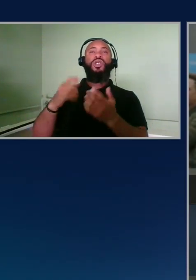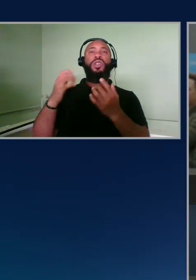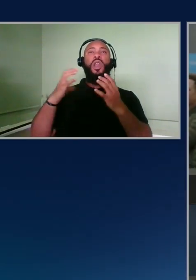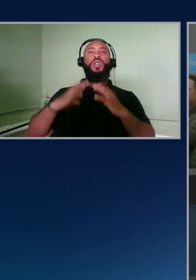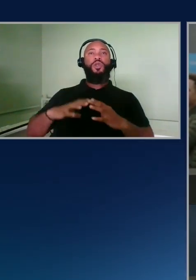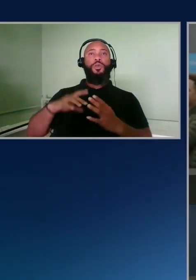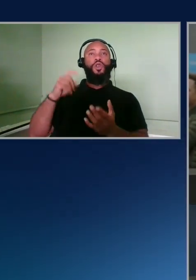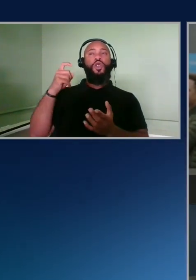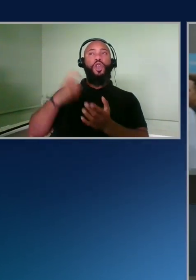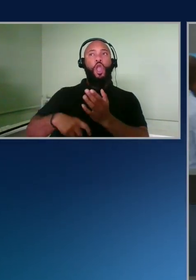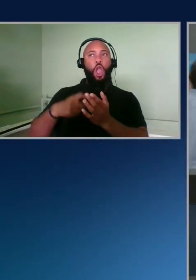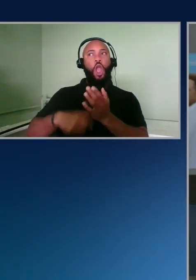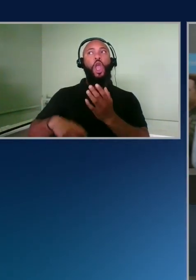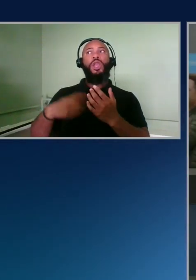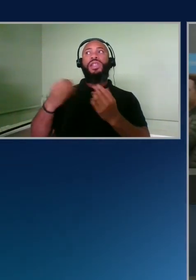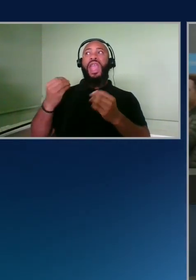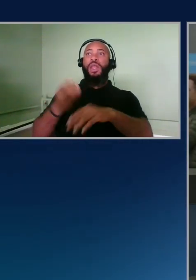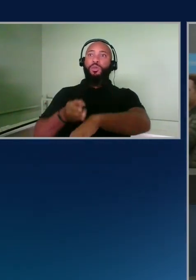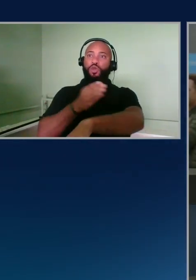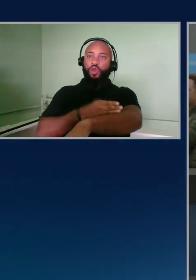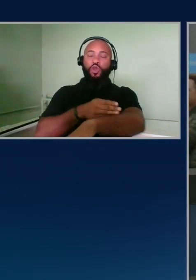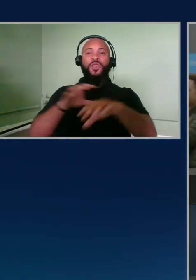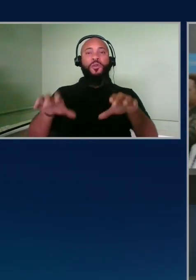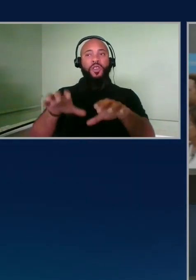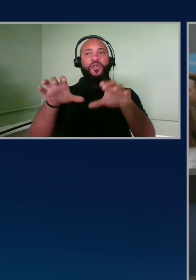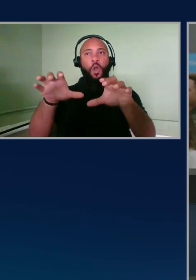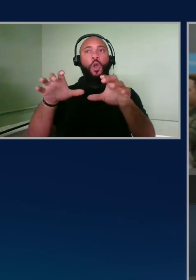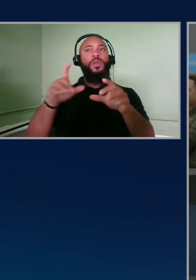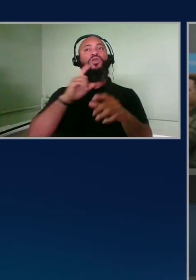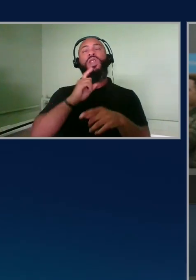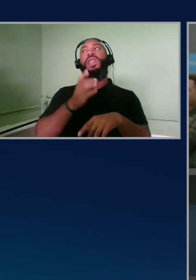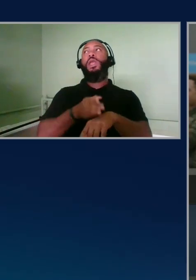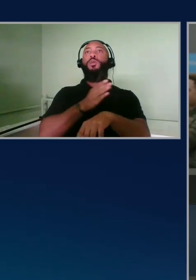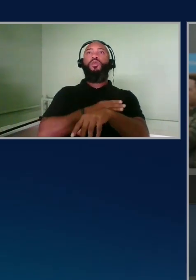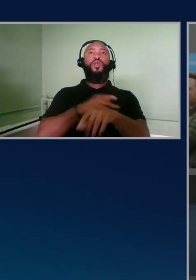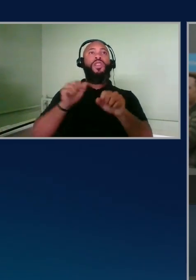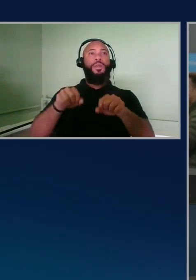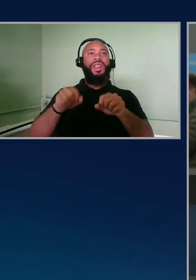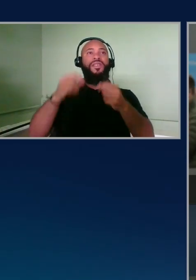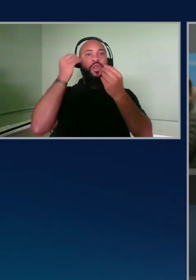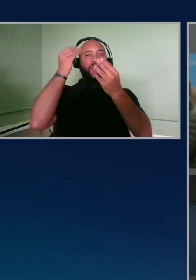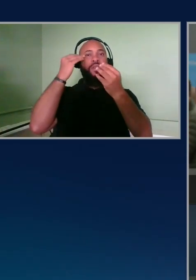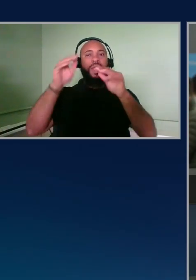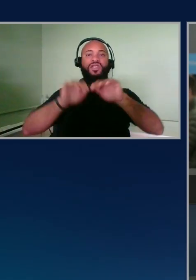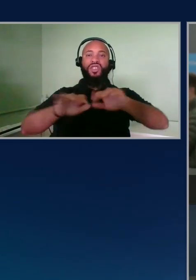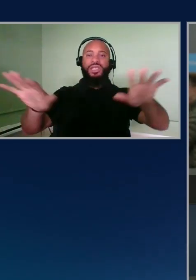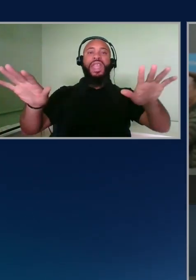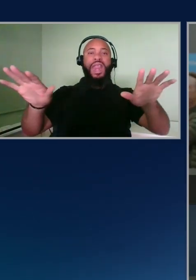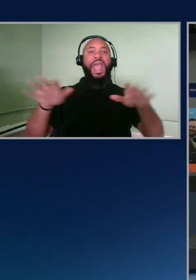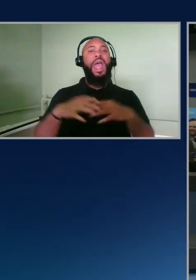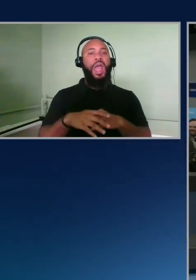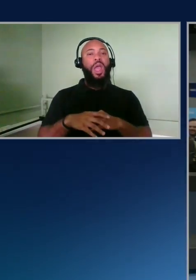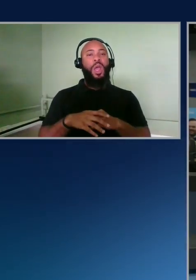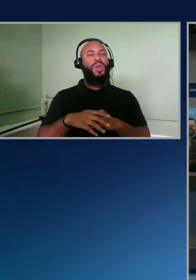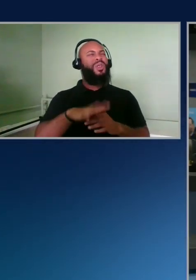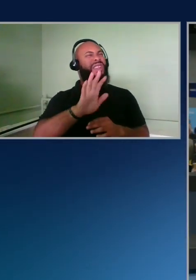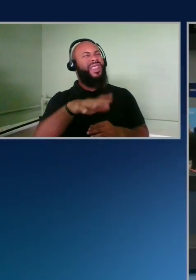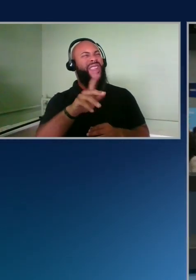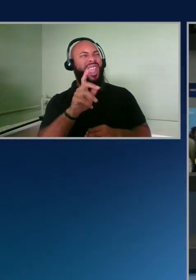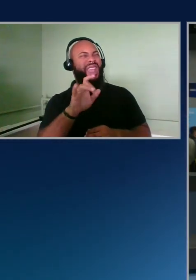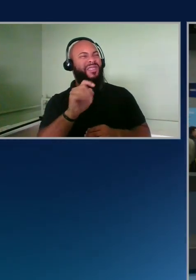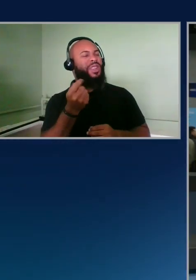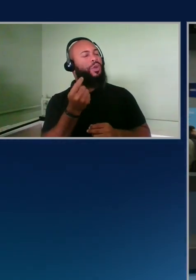know, improves their ability to get information out of that data. Kevin, can we talk a little bit about the challenges faced with